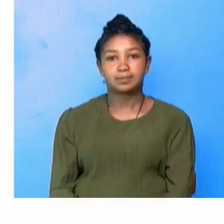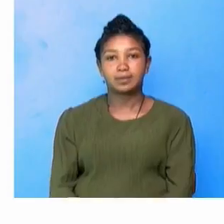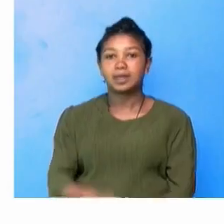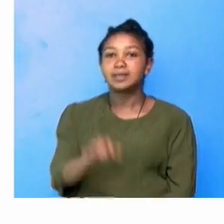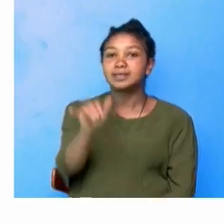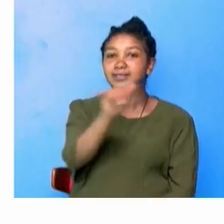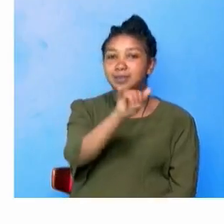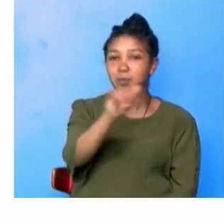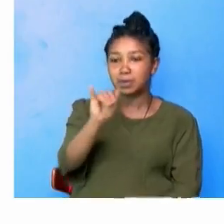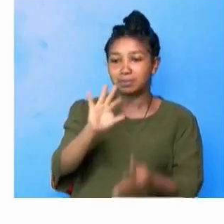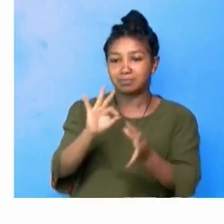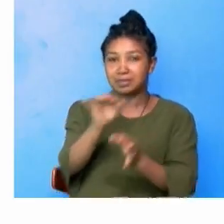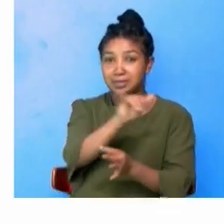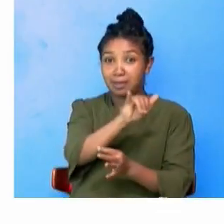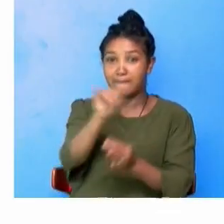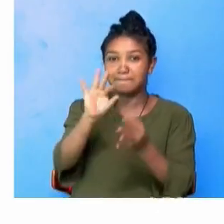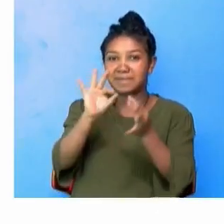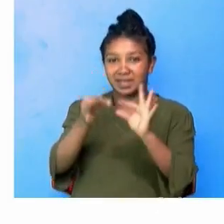Synonyms and